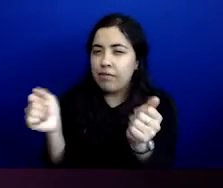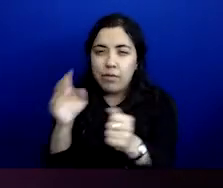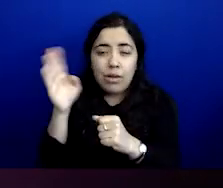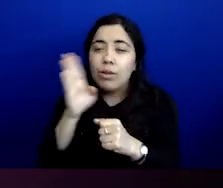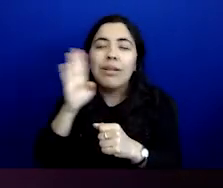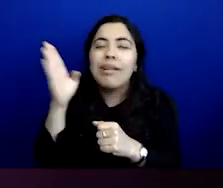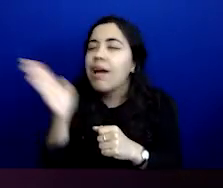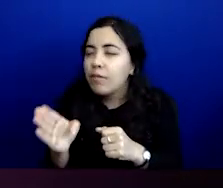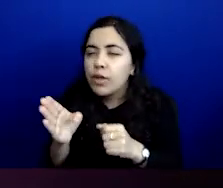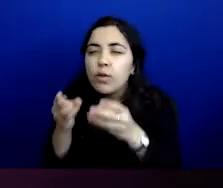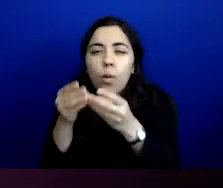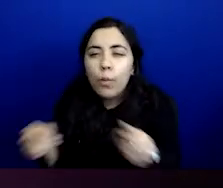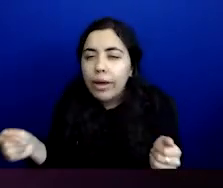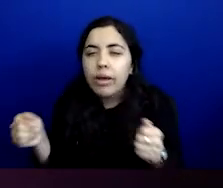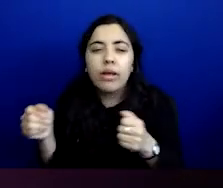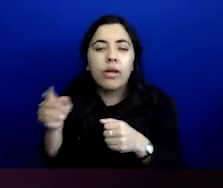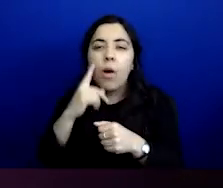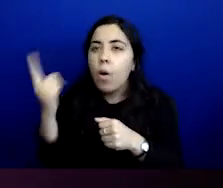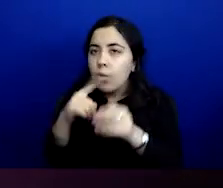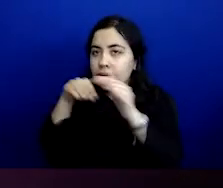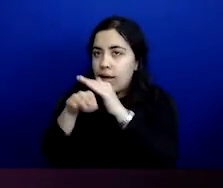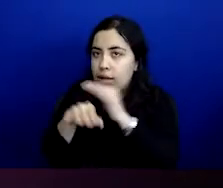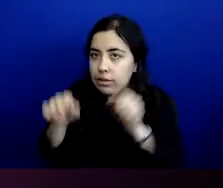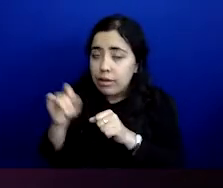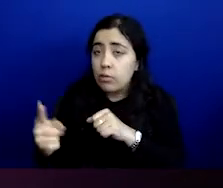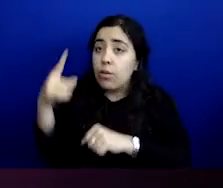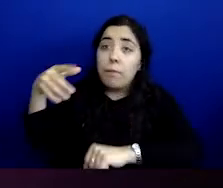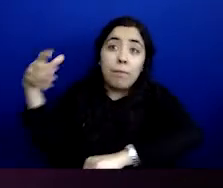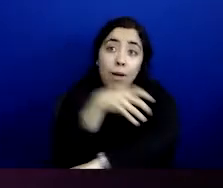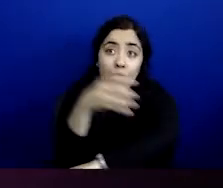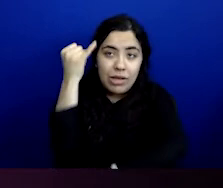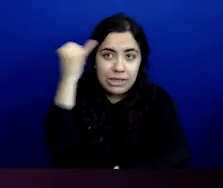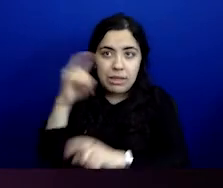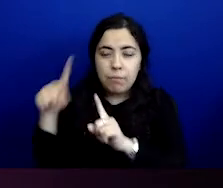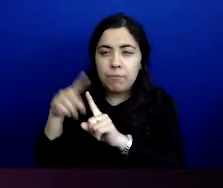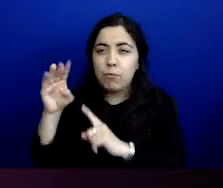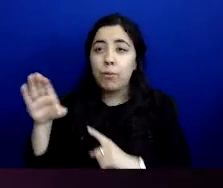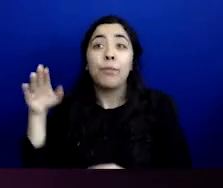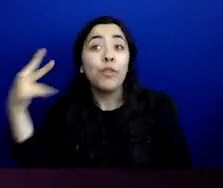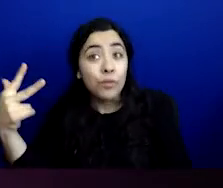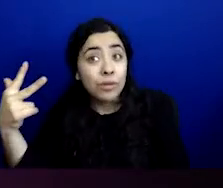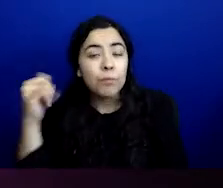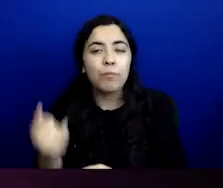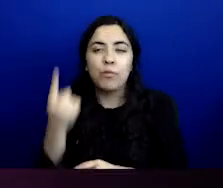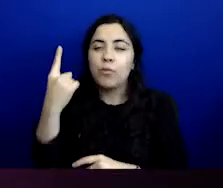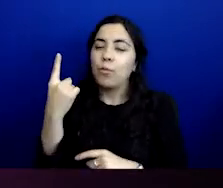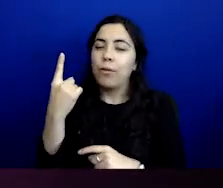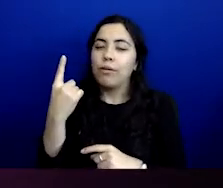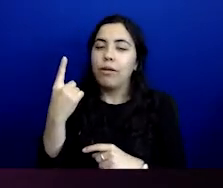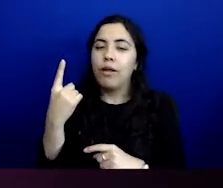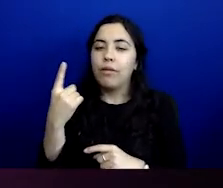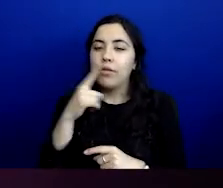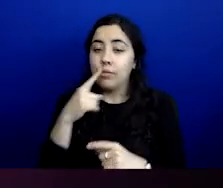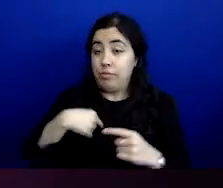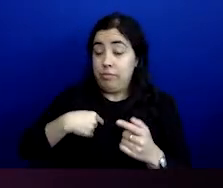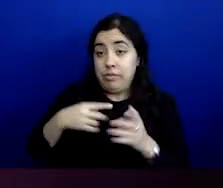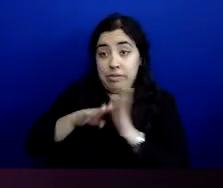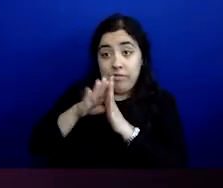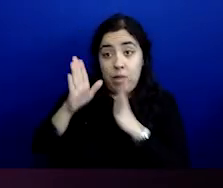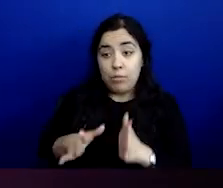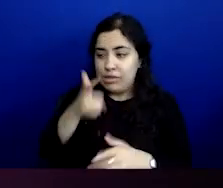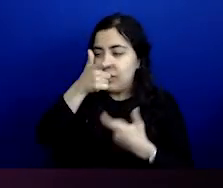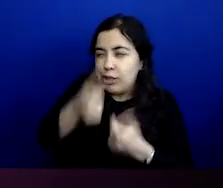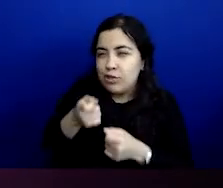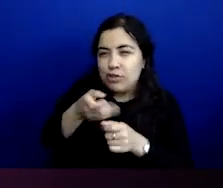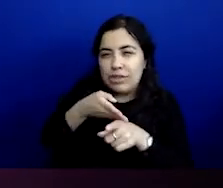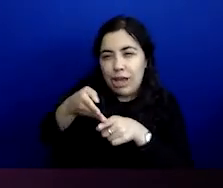that we could always access them. That's one of the really powerful ideas around Web3, and that's one of the really, as a developer,